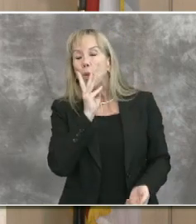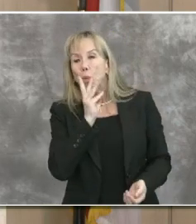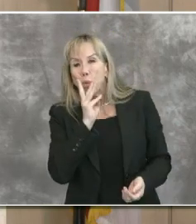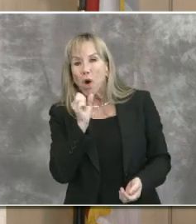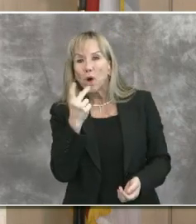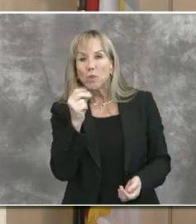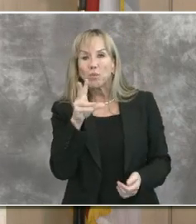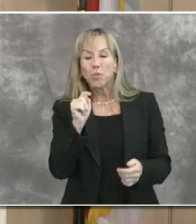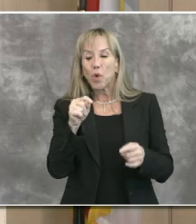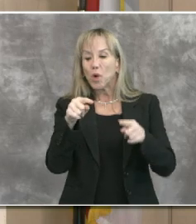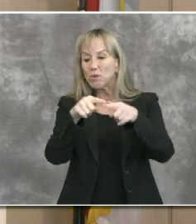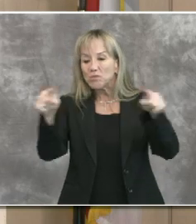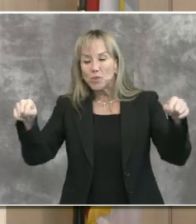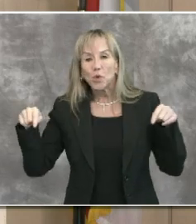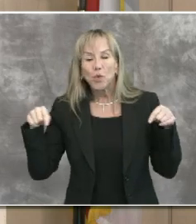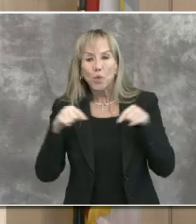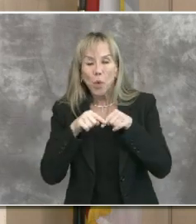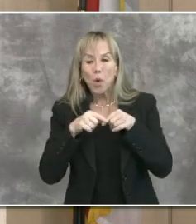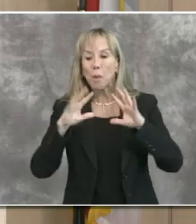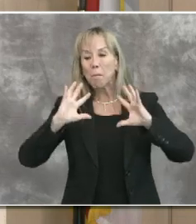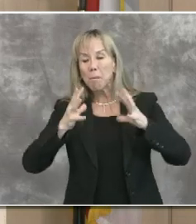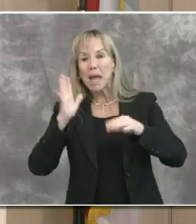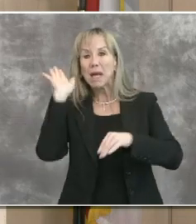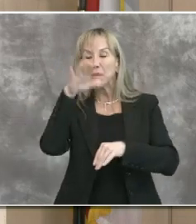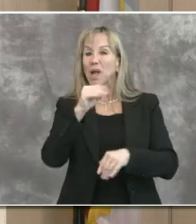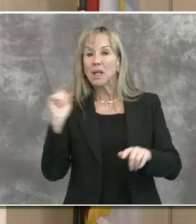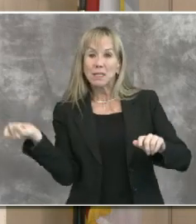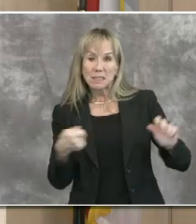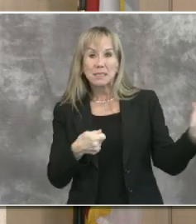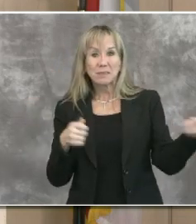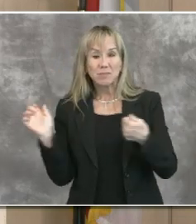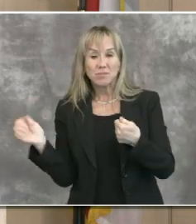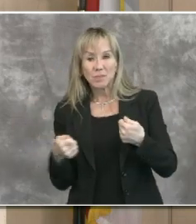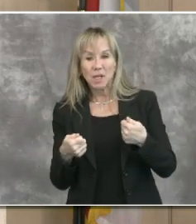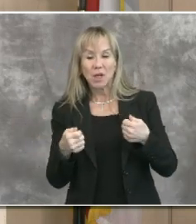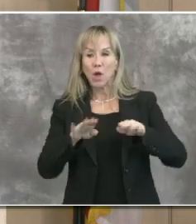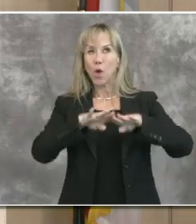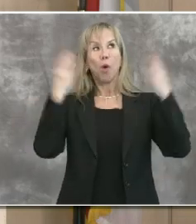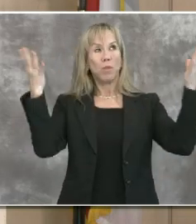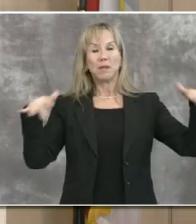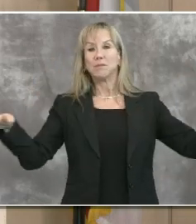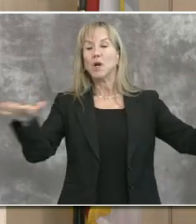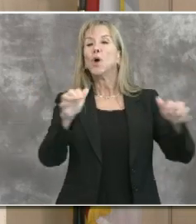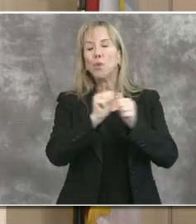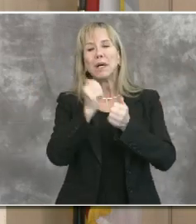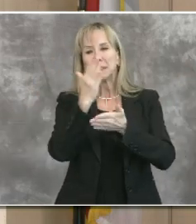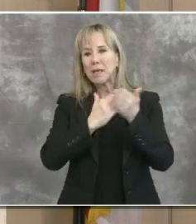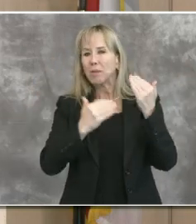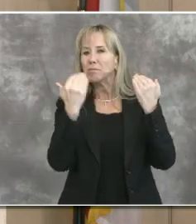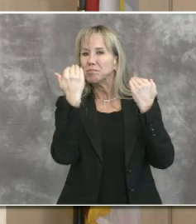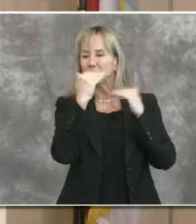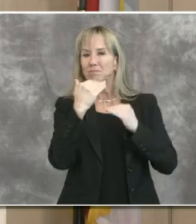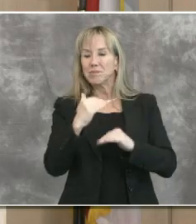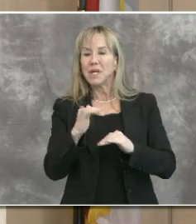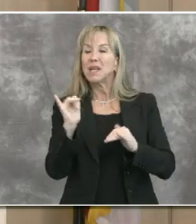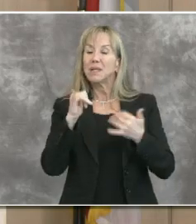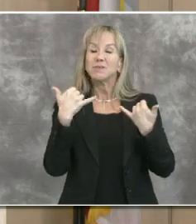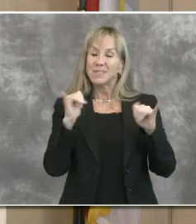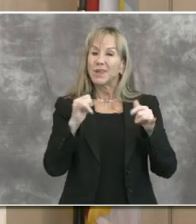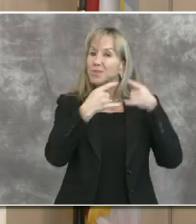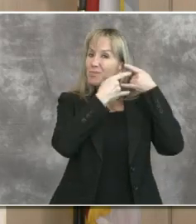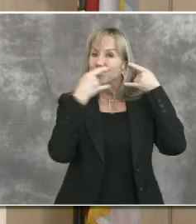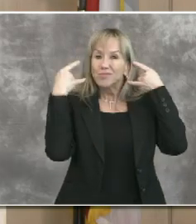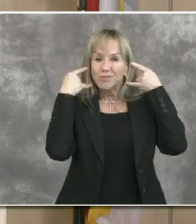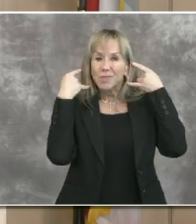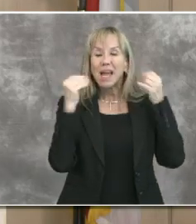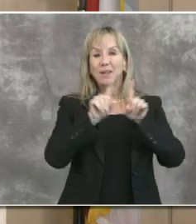basketball, and tennis courts, as well as other open spaces with certain restrictions, including face covering and